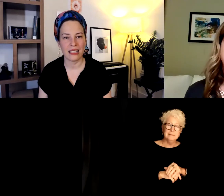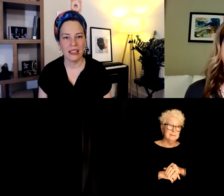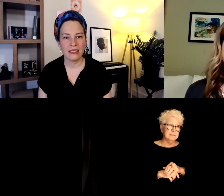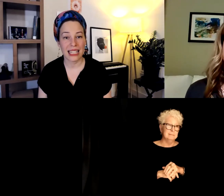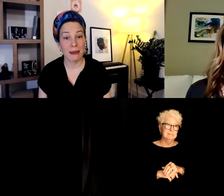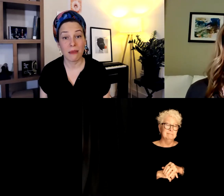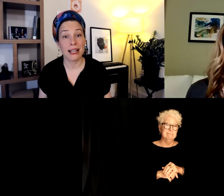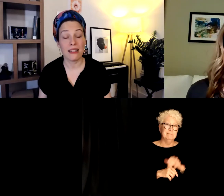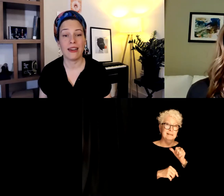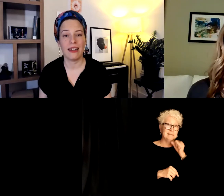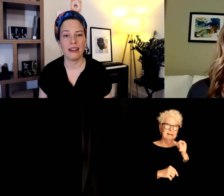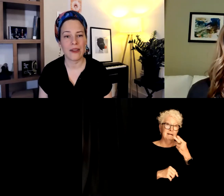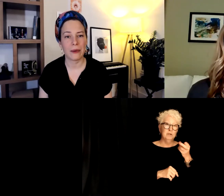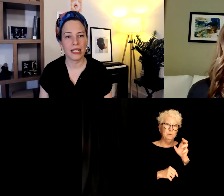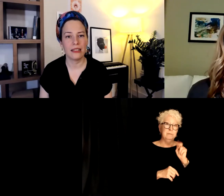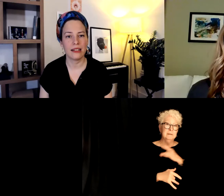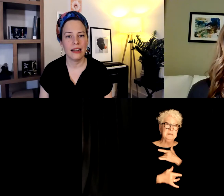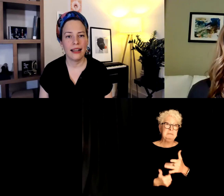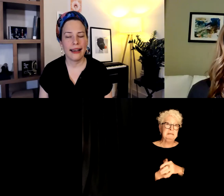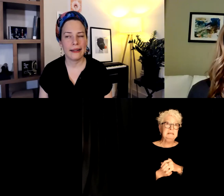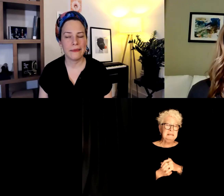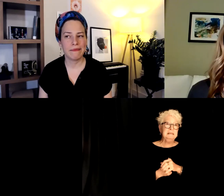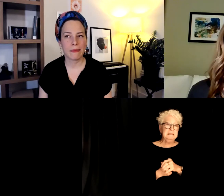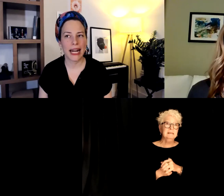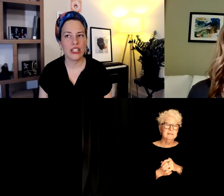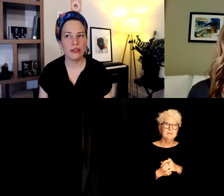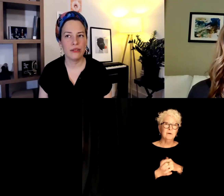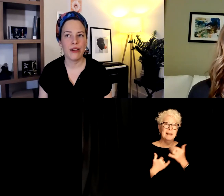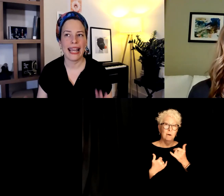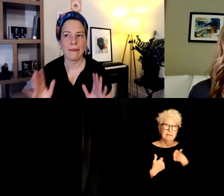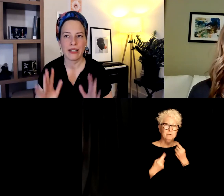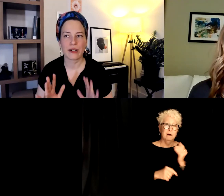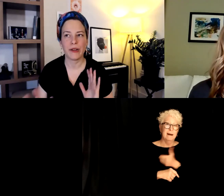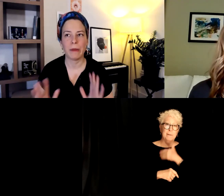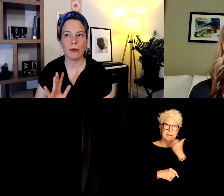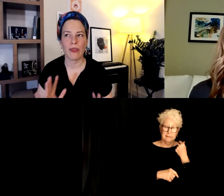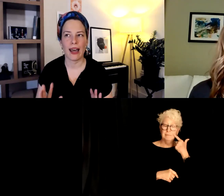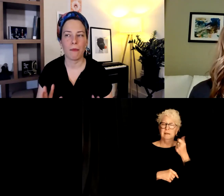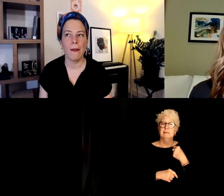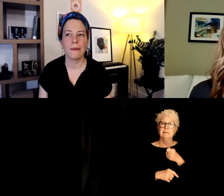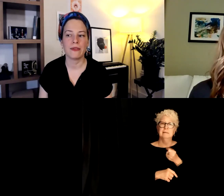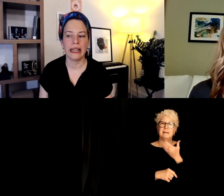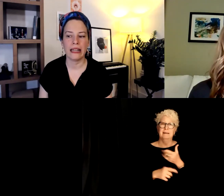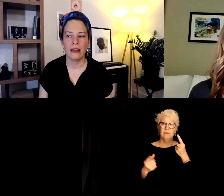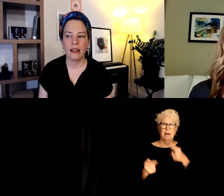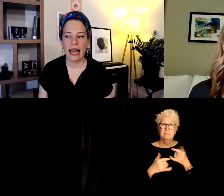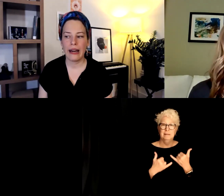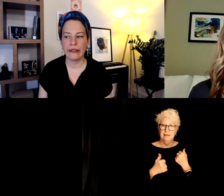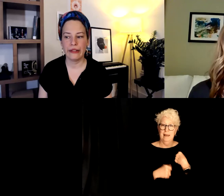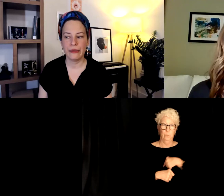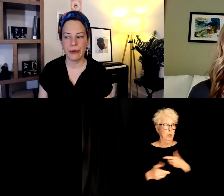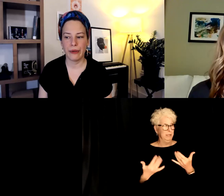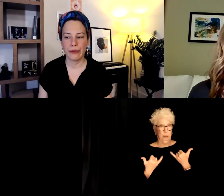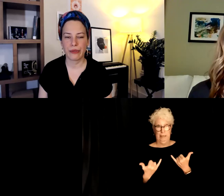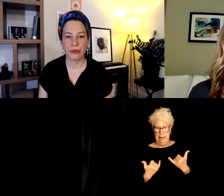and let's make the best of it now that we're here. But I am concerned a little bit with that problem of like, how do